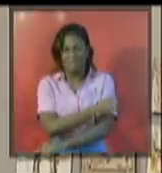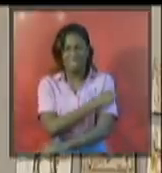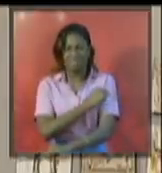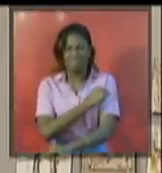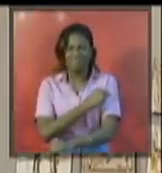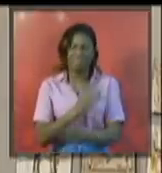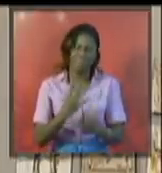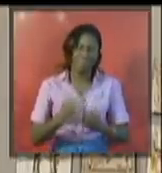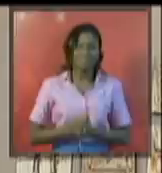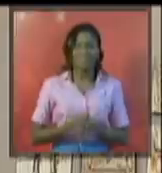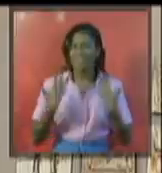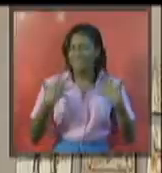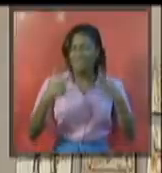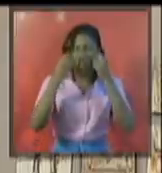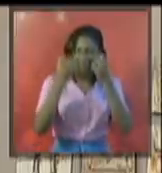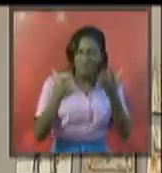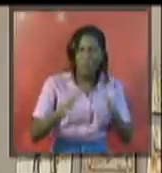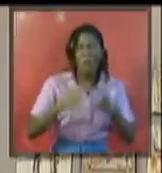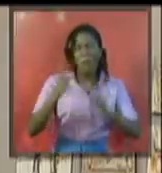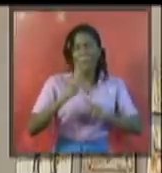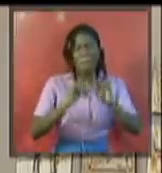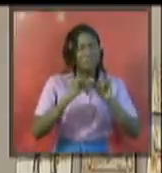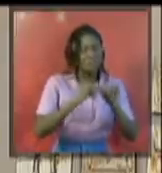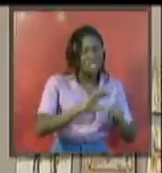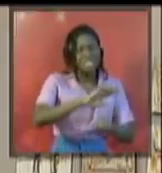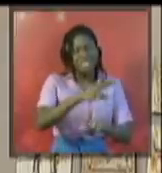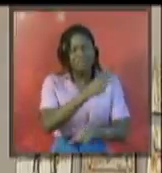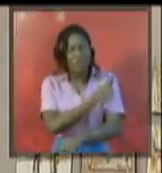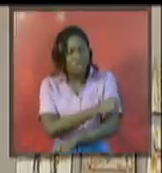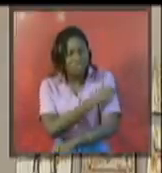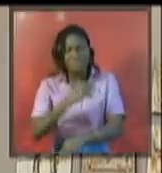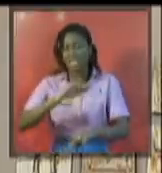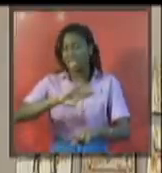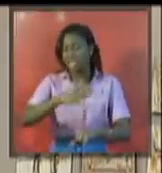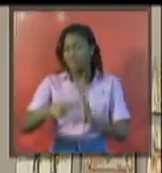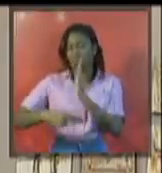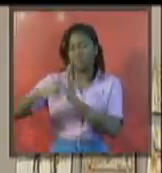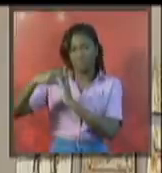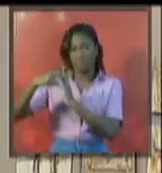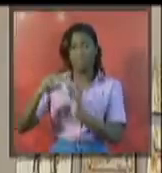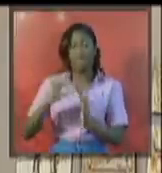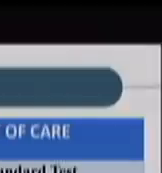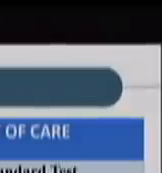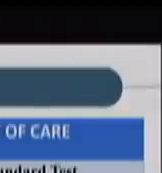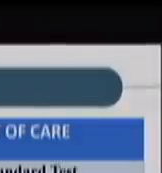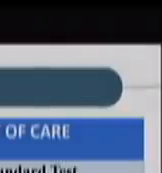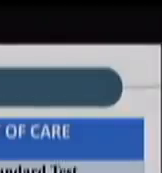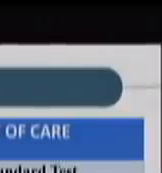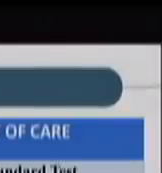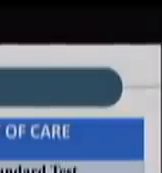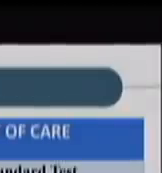of the clinical update, and I'd just like to speak briefly on testing. So if we could please have the first slide.